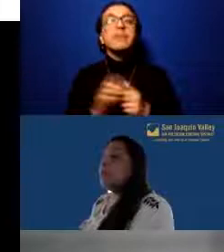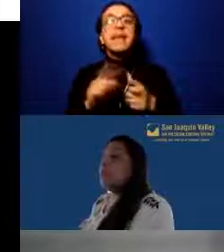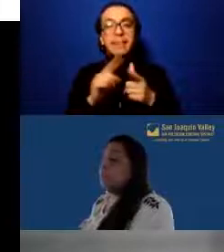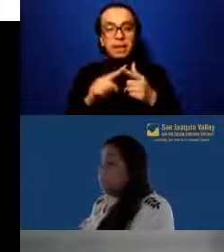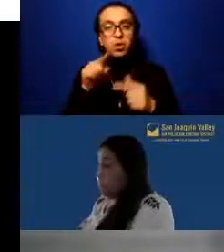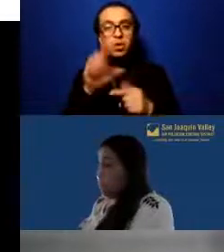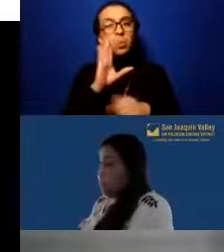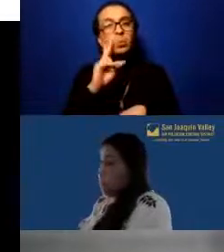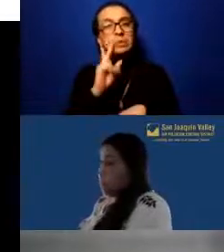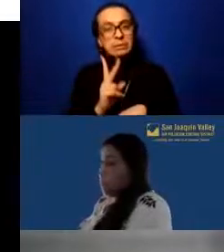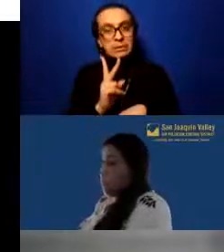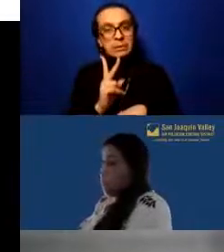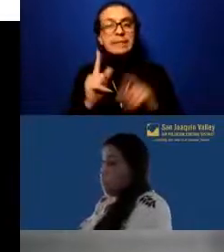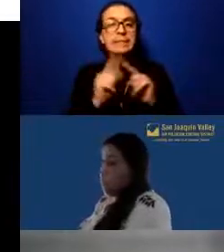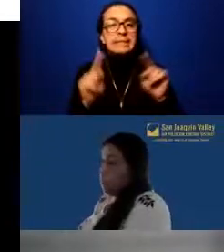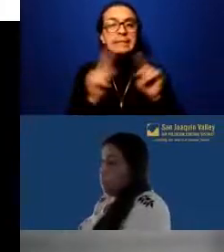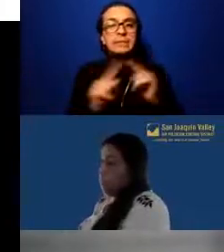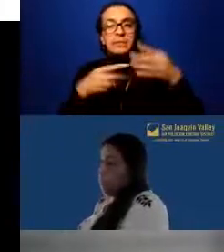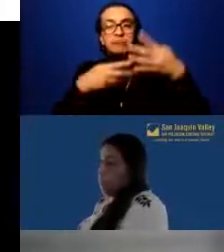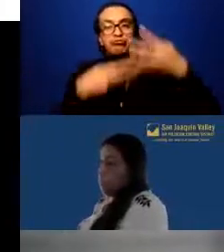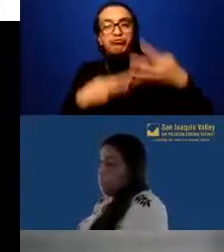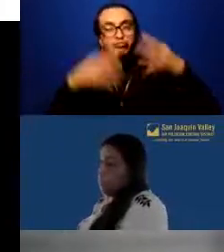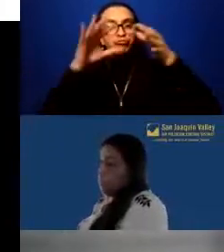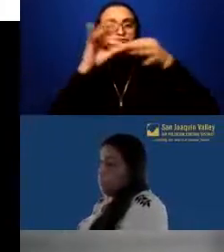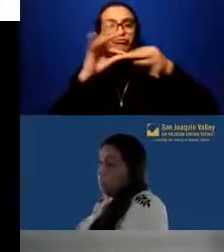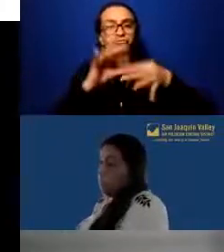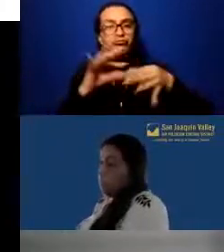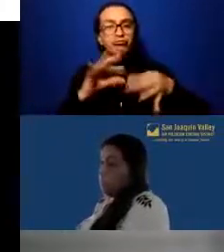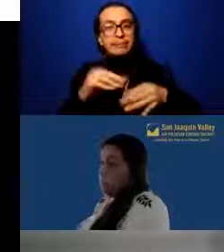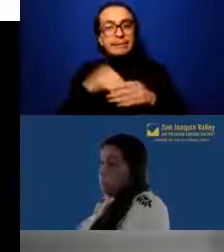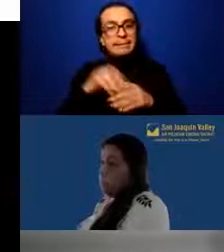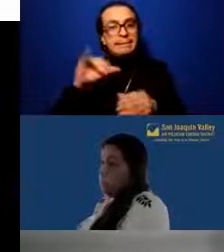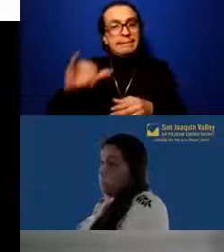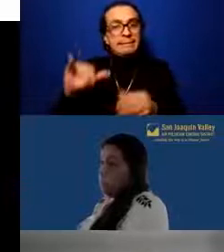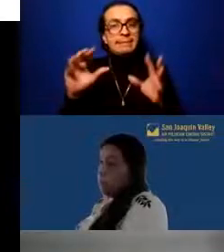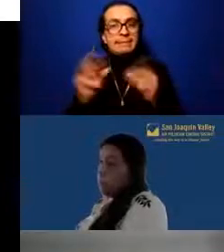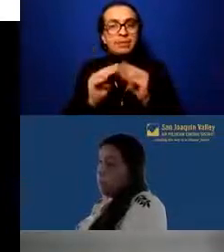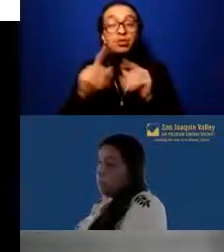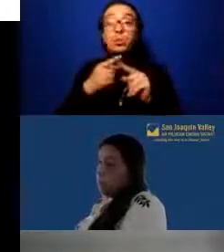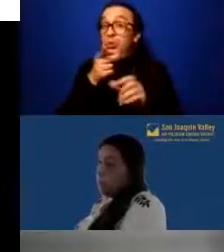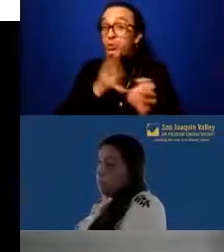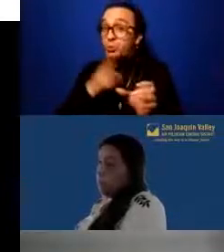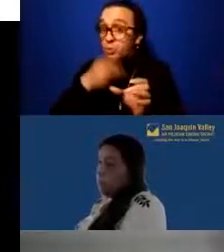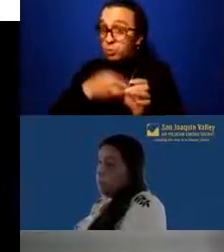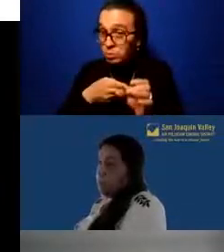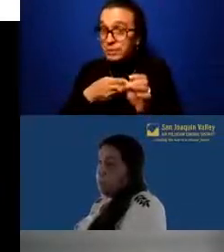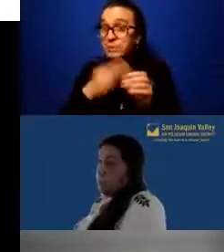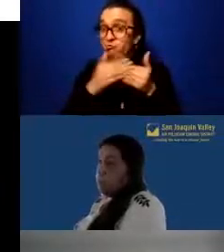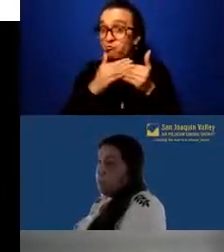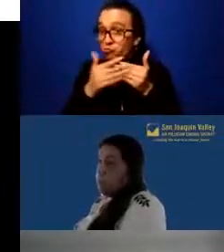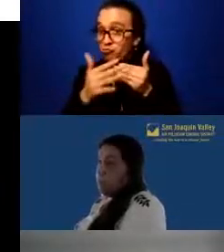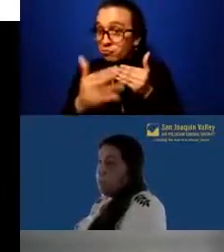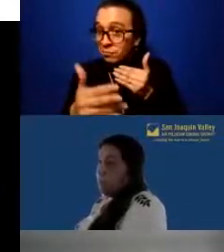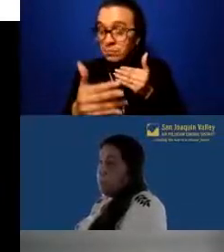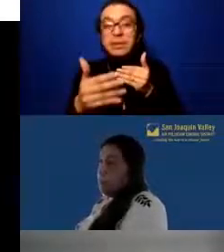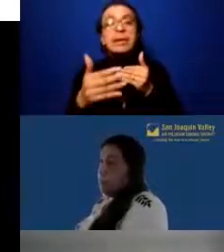see all the different messages that have been sent throughout when you started the meeting. And in this case, we're going